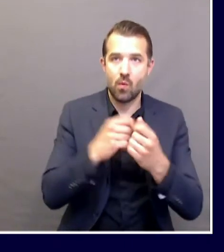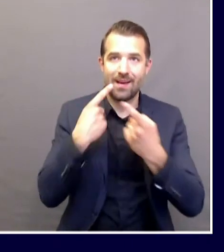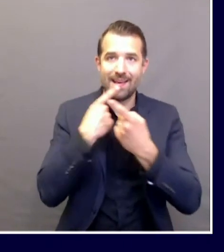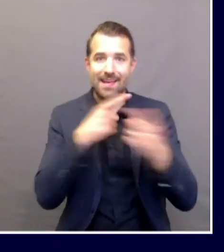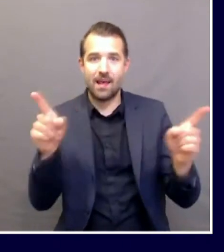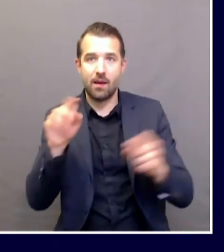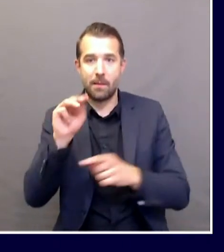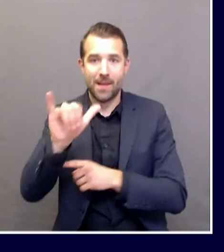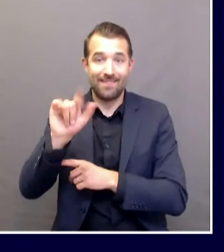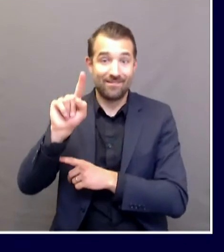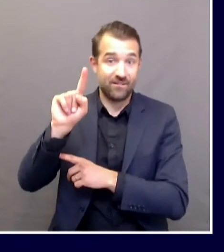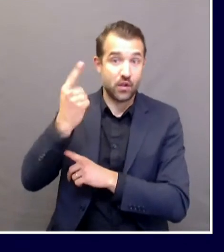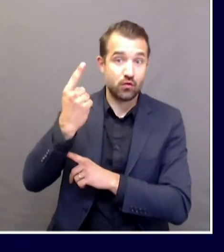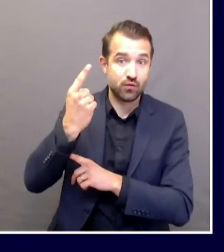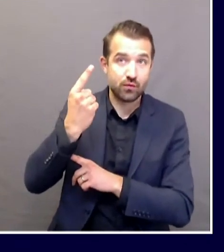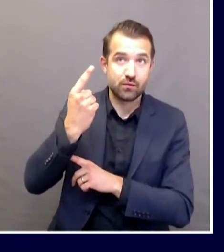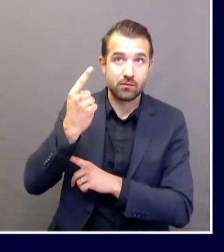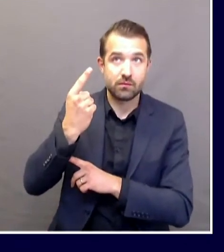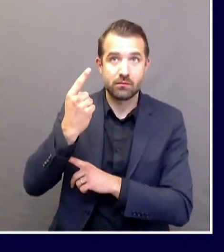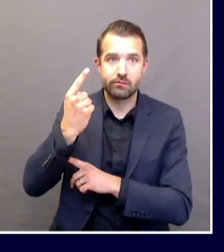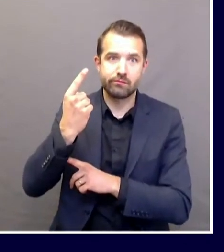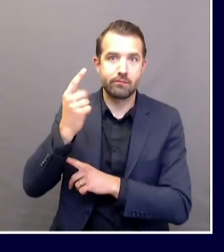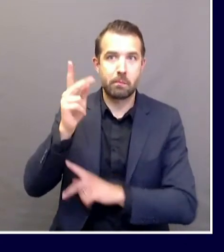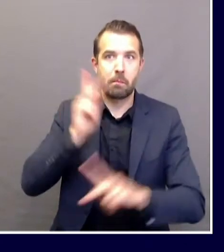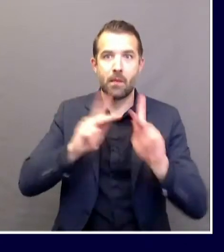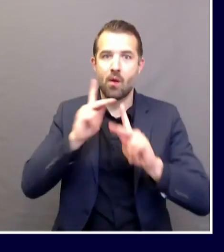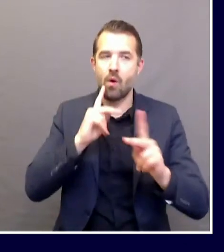exemptions from travelers from other states, and